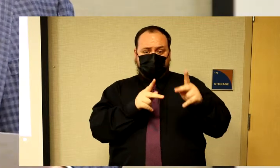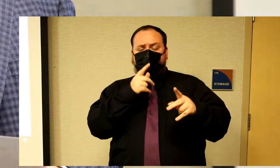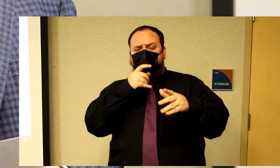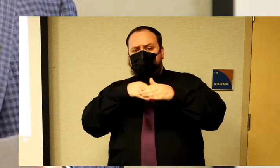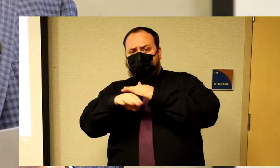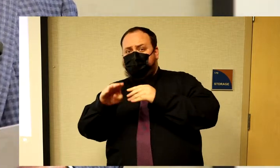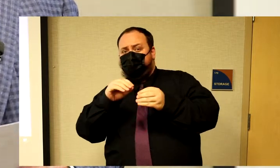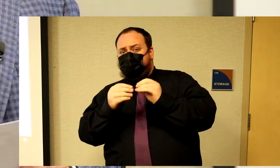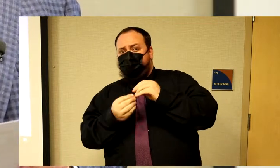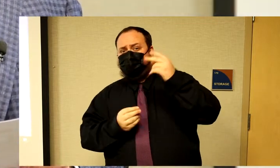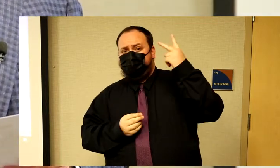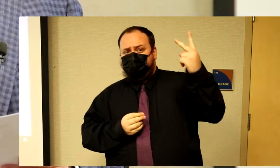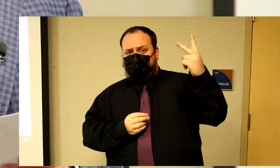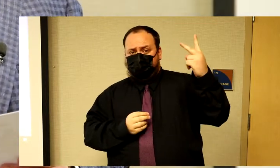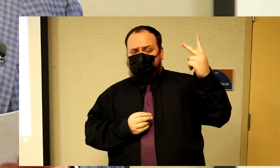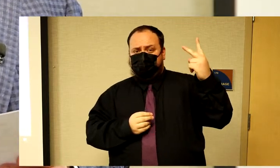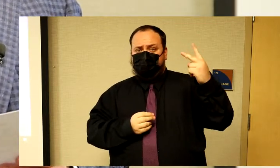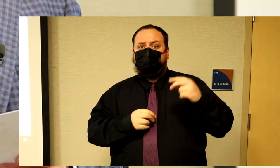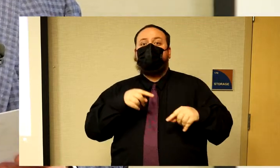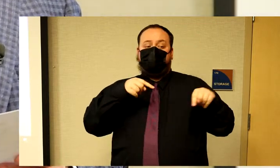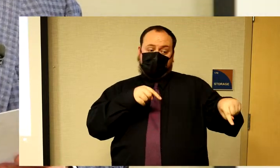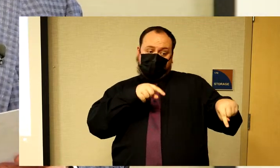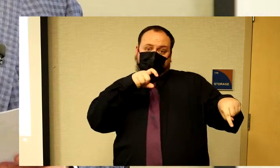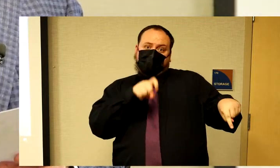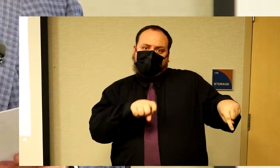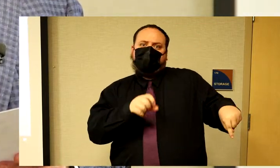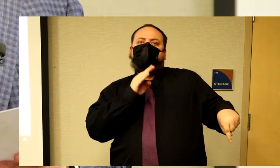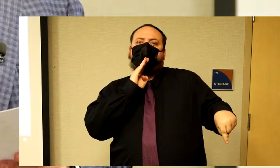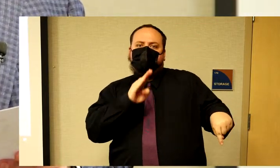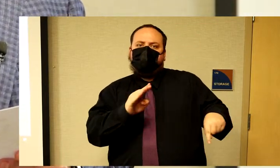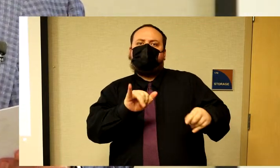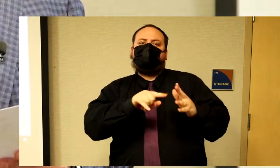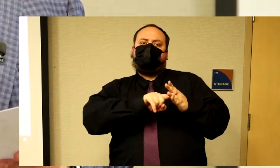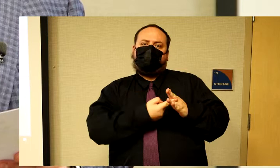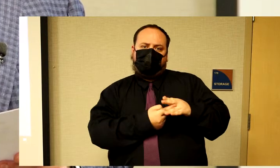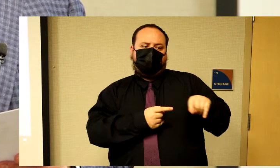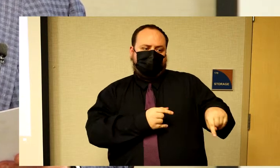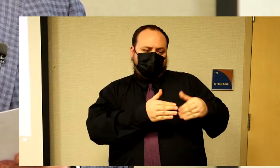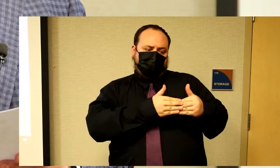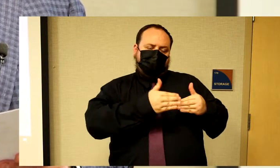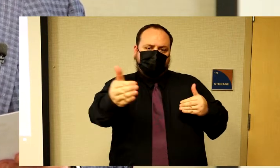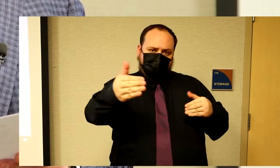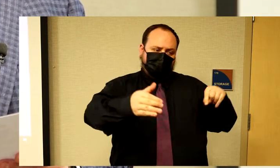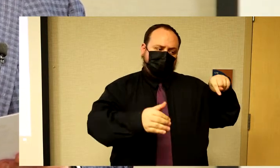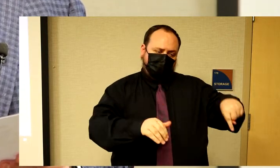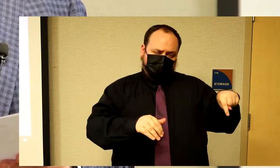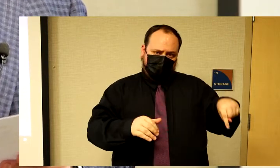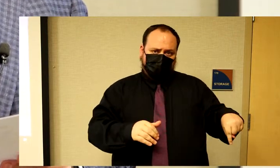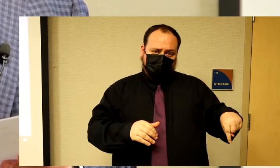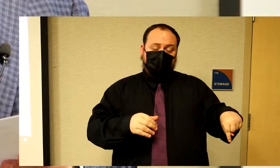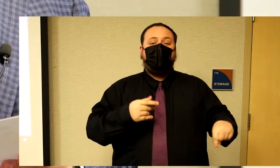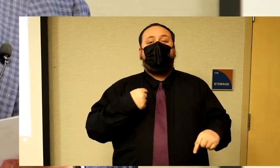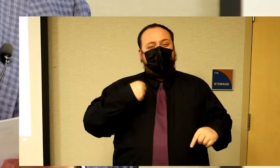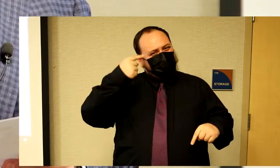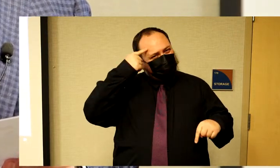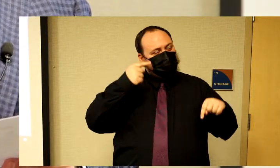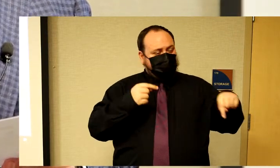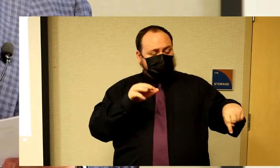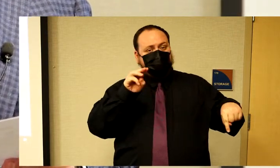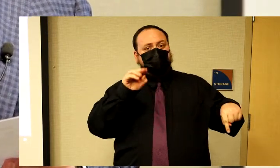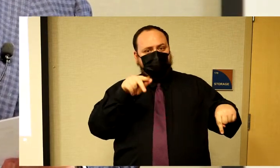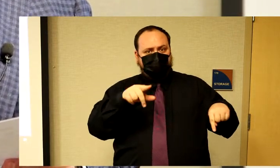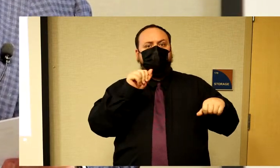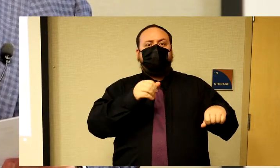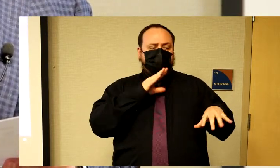or map number 2, should be the basis of the map that you guys are moving forward to. I think that this map can be